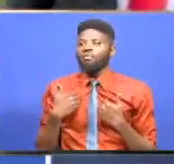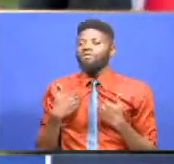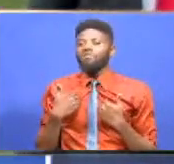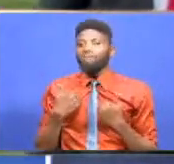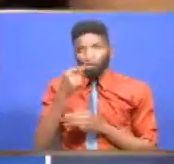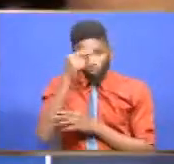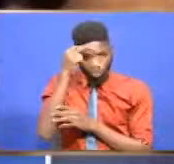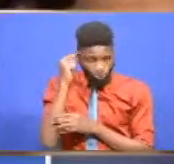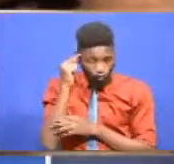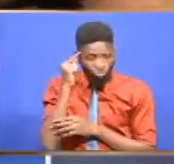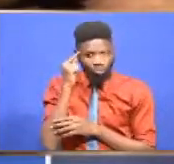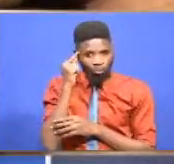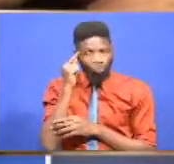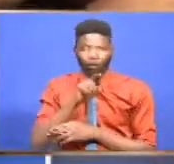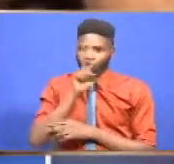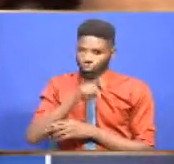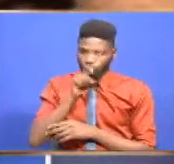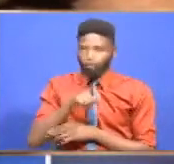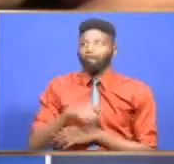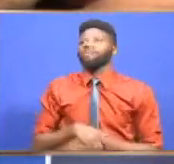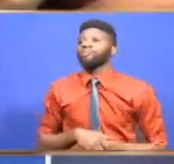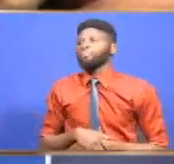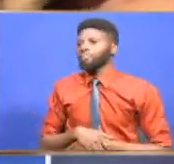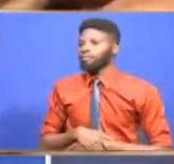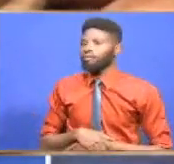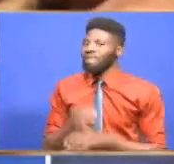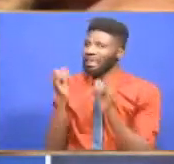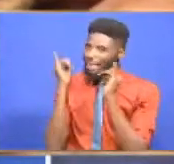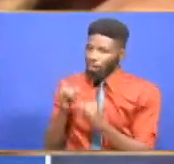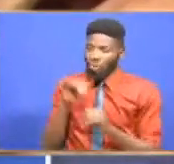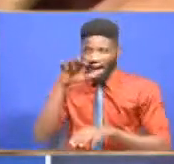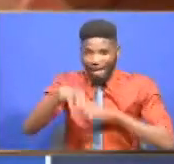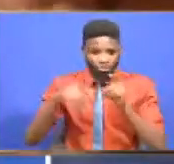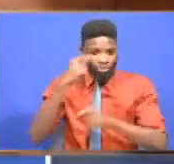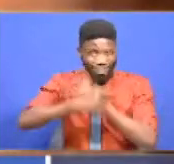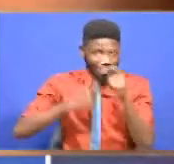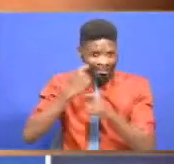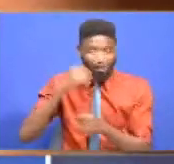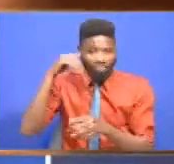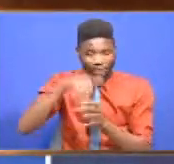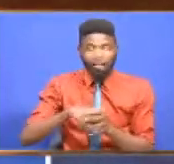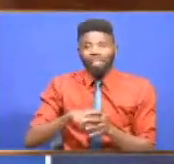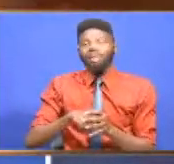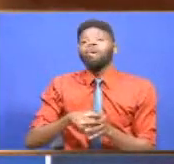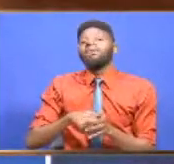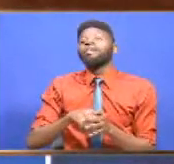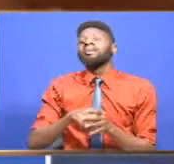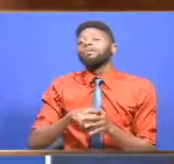chicken. Addition of new animal species in the center's AI production chain is aimed at